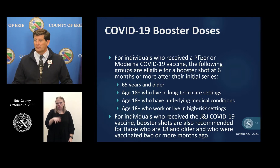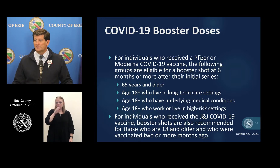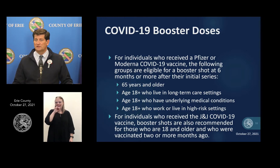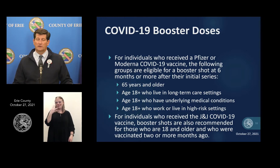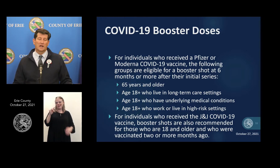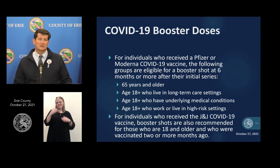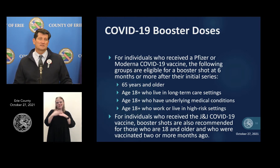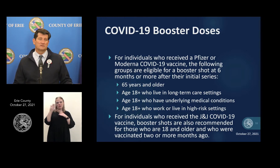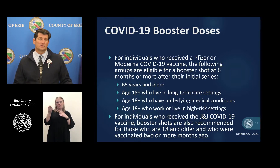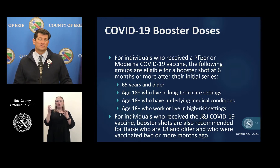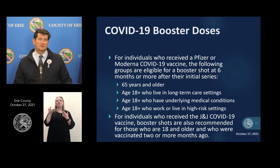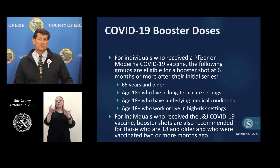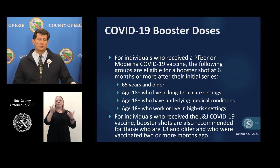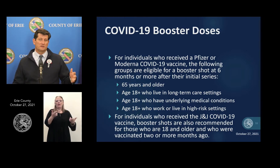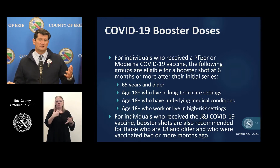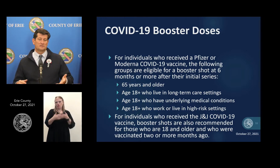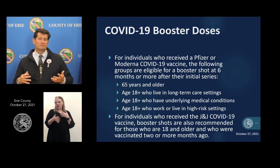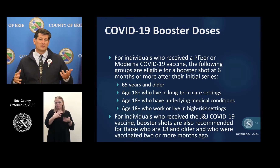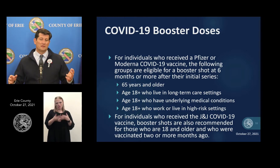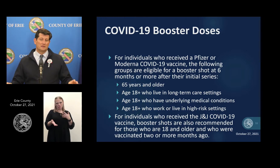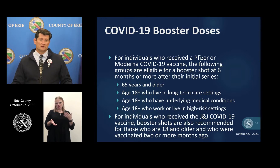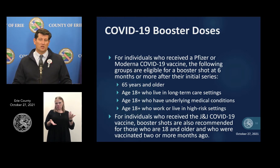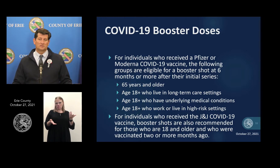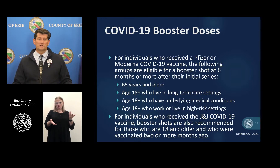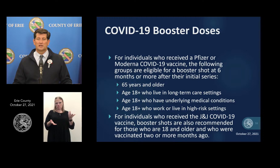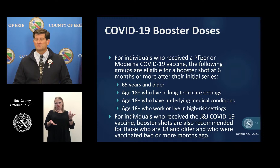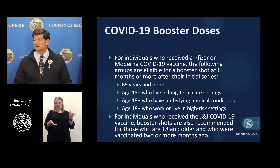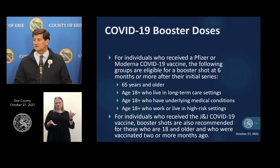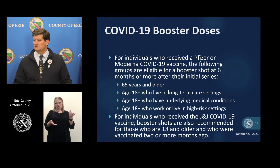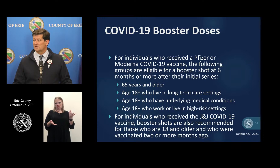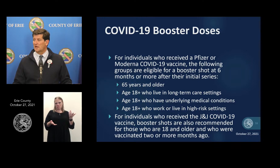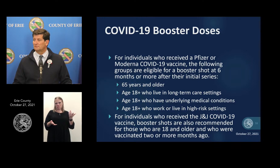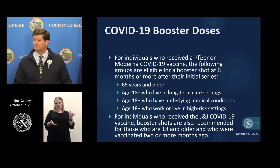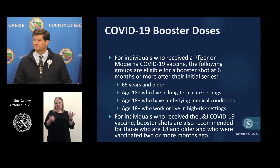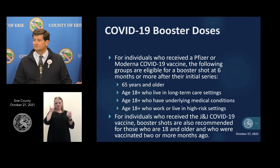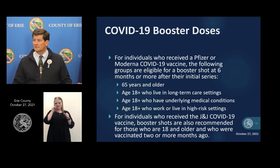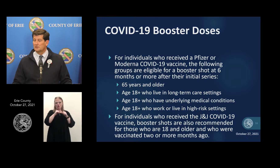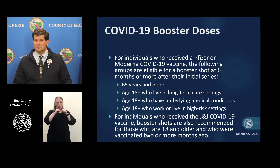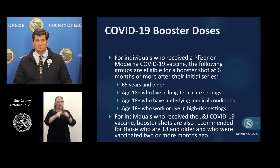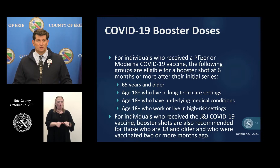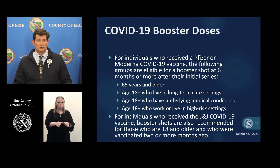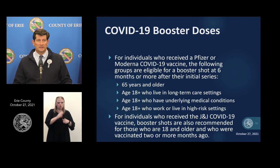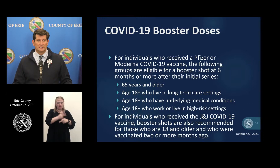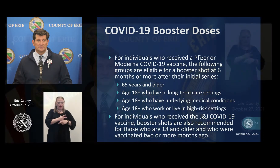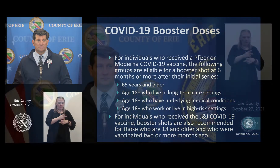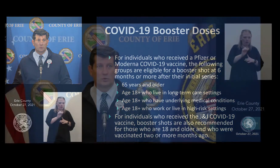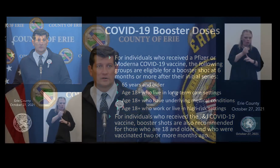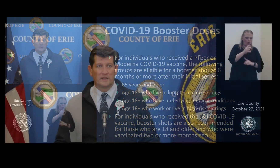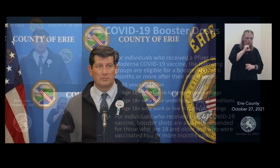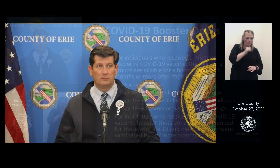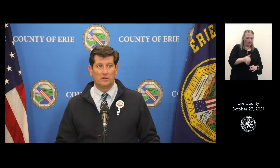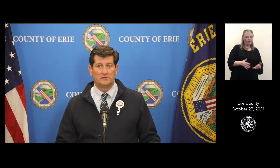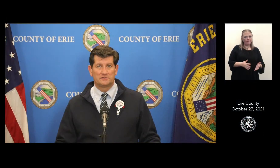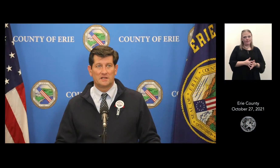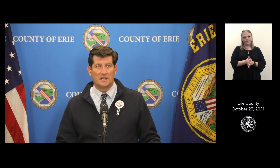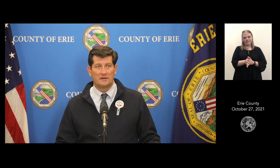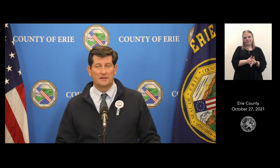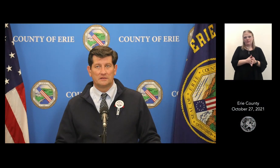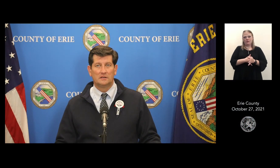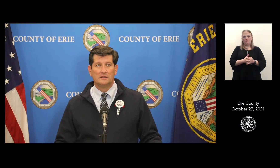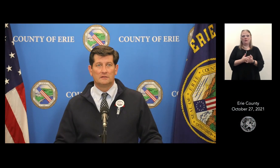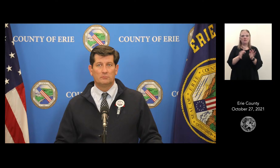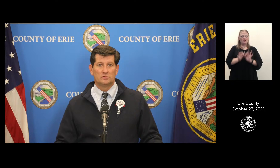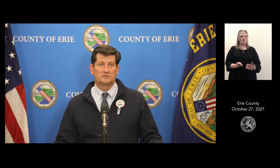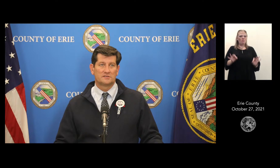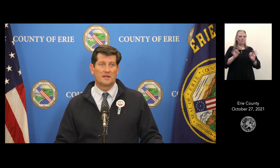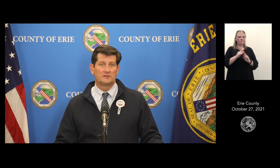it's recommended regardless of whether they're in one of these long-term care settings or not. So it is important that people understand